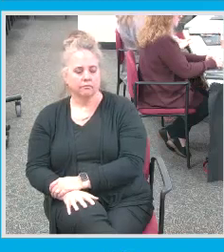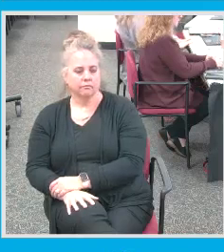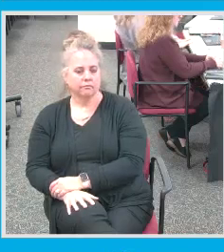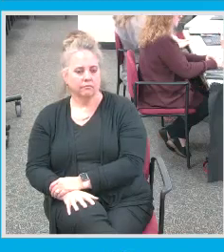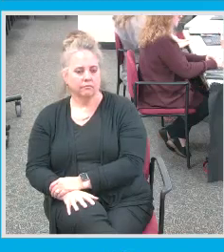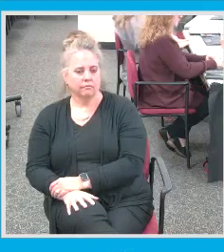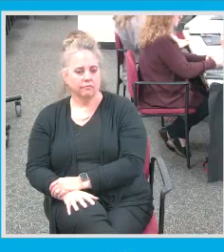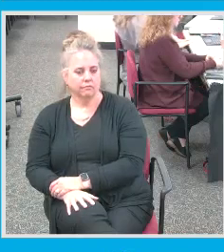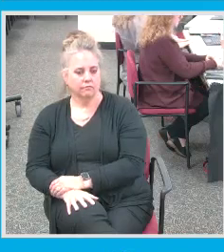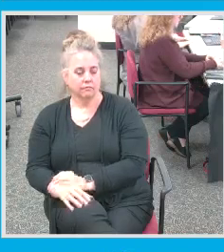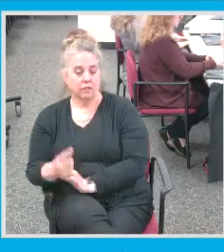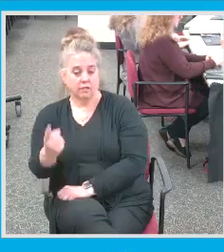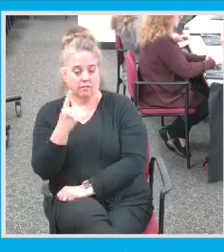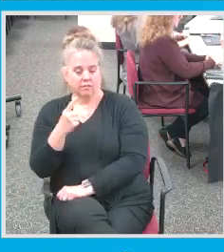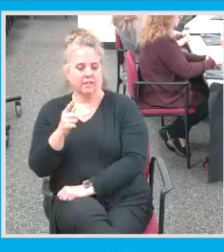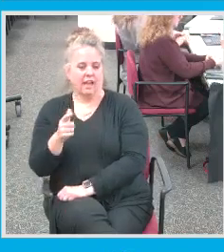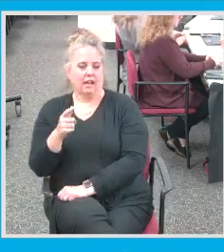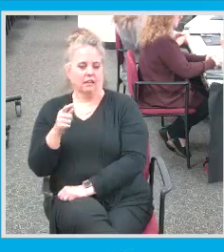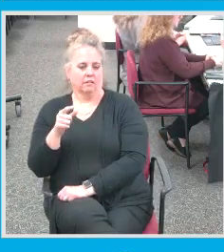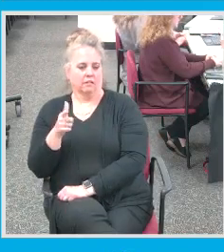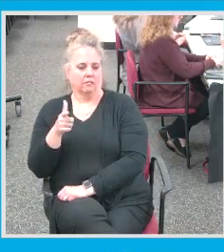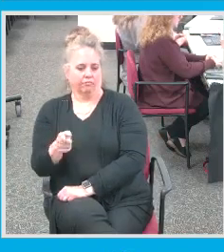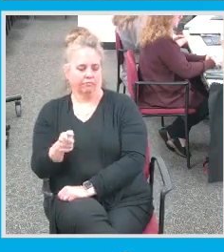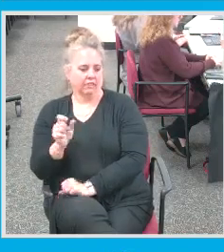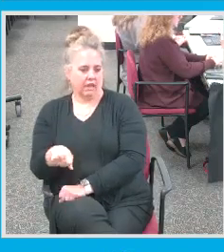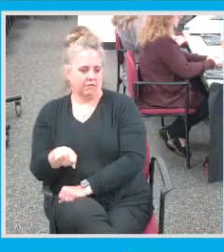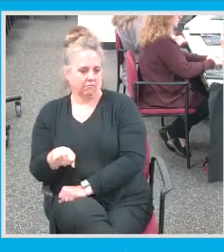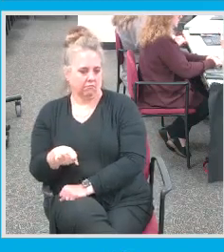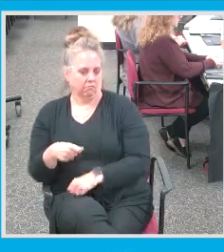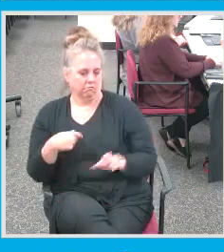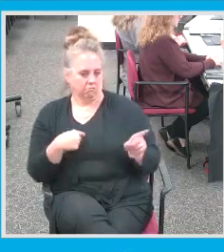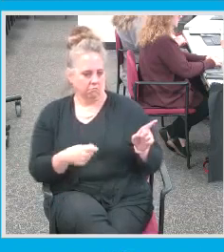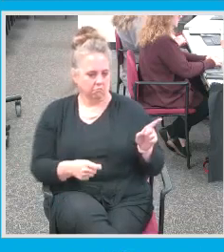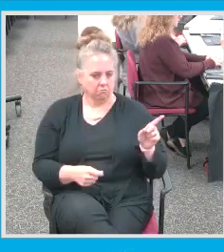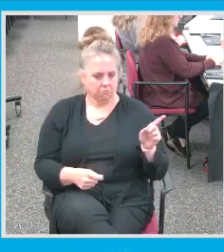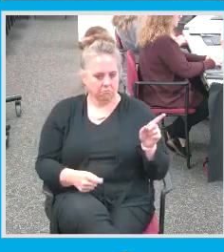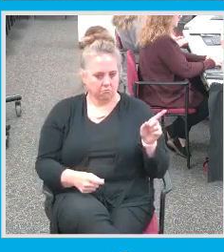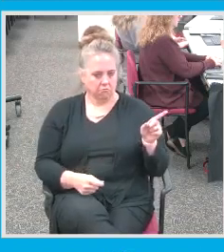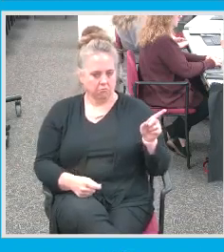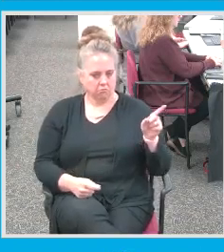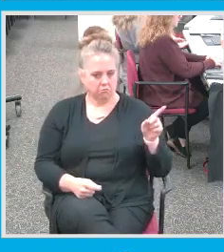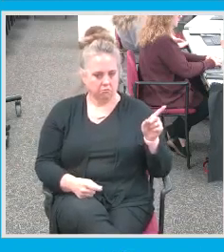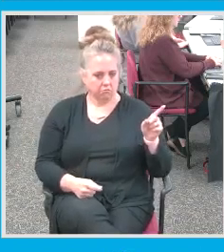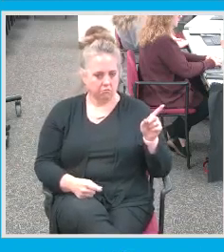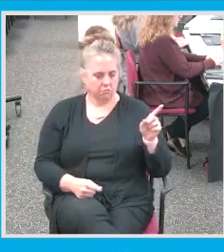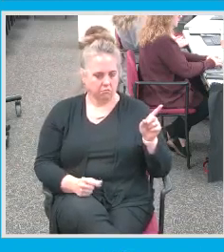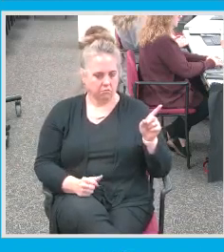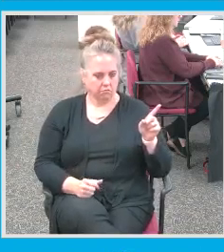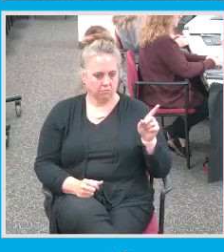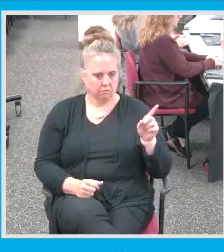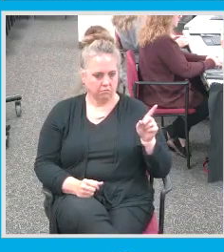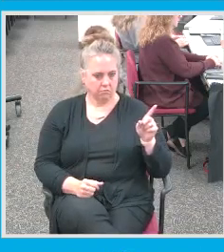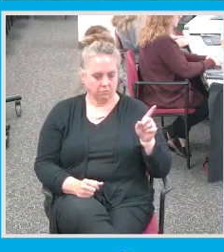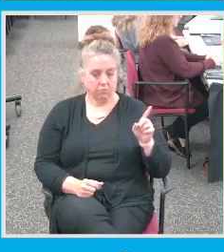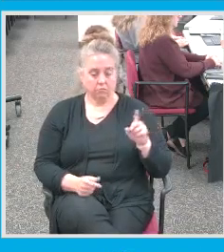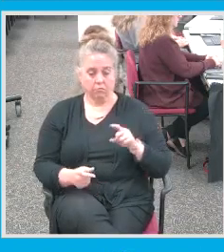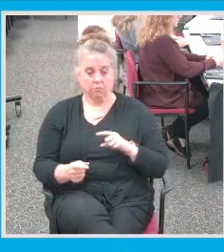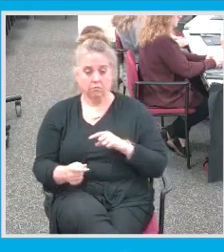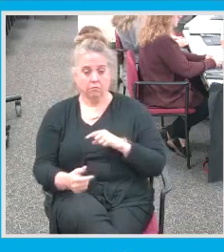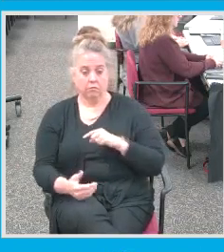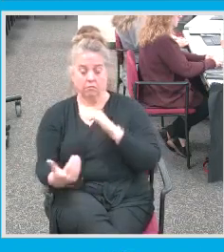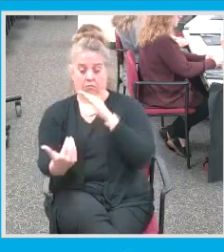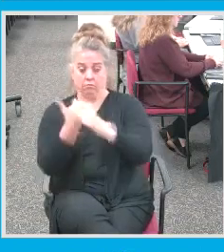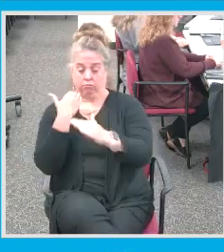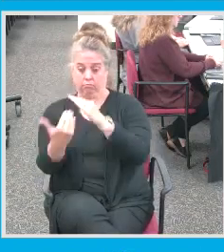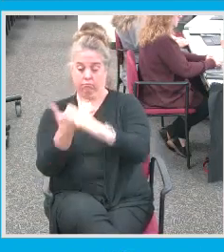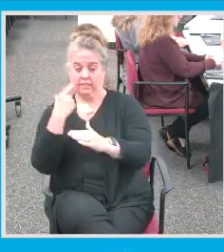I've talked to CSPD, and they've told me that they'll have a series of home break-ins, and then that guy will get shot, and that kind of calms